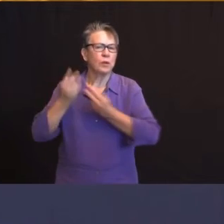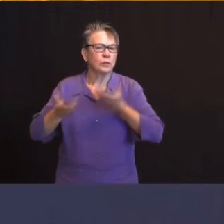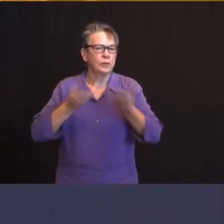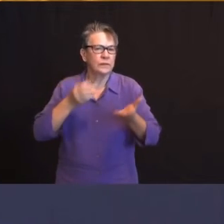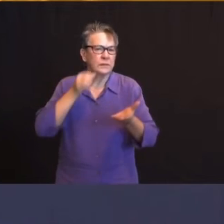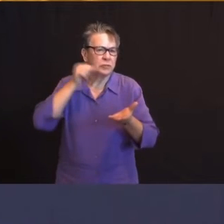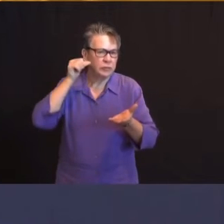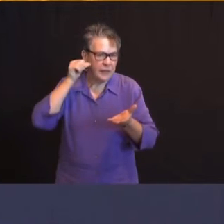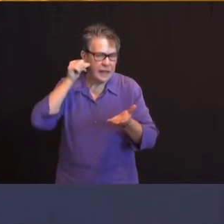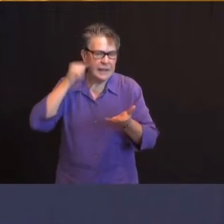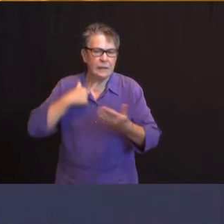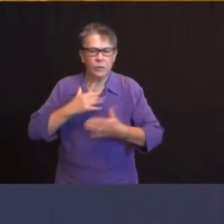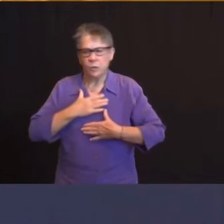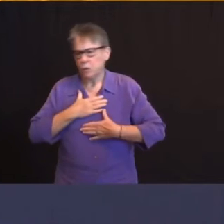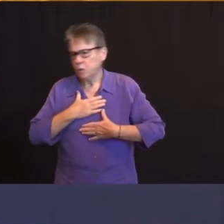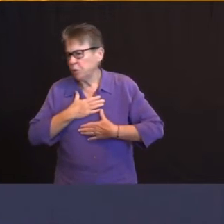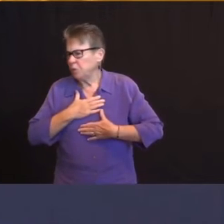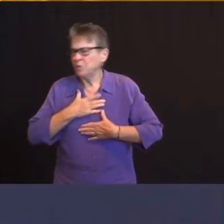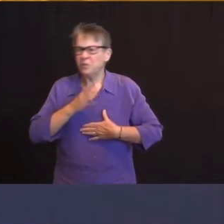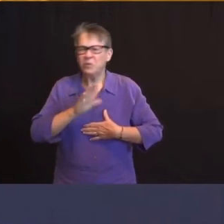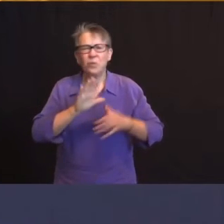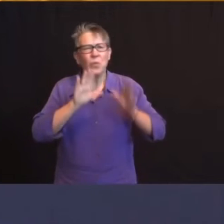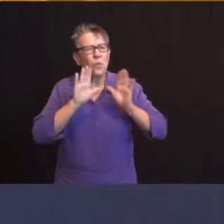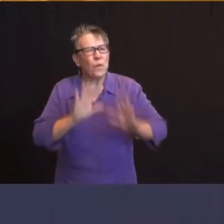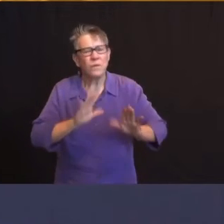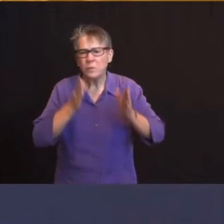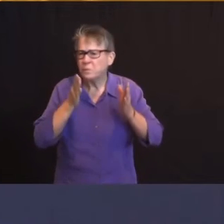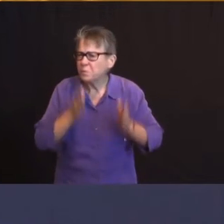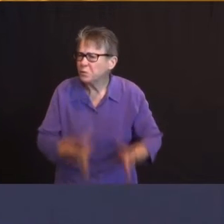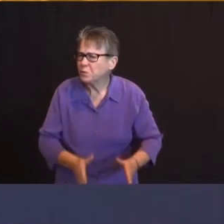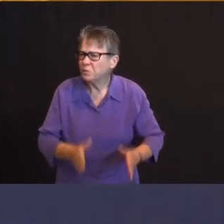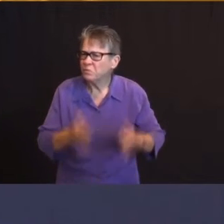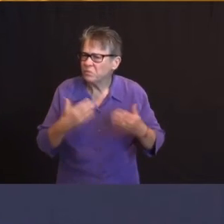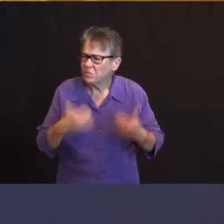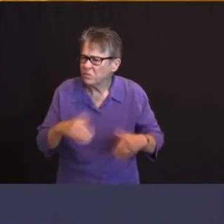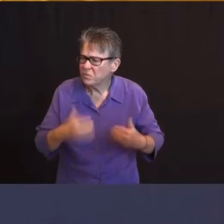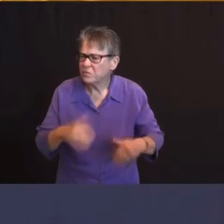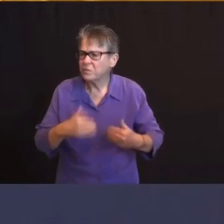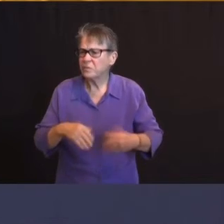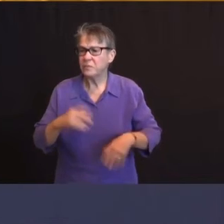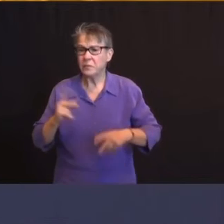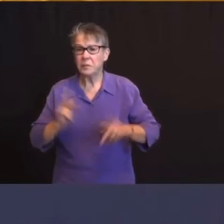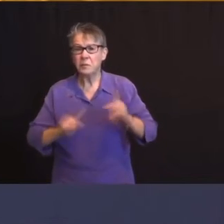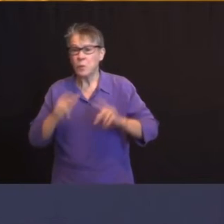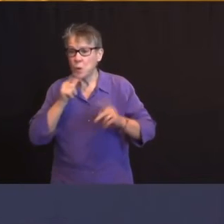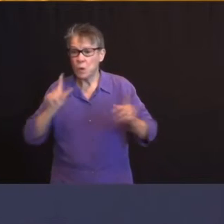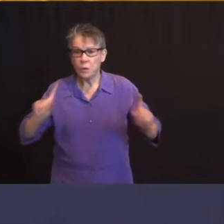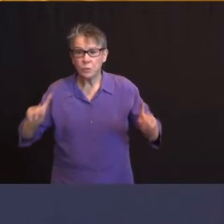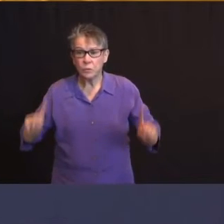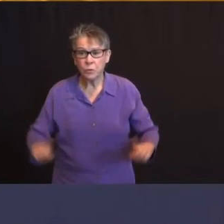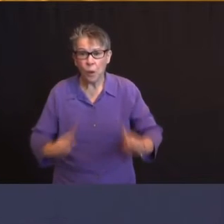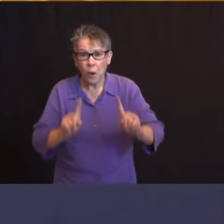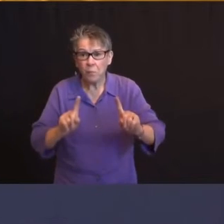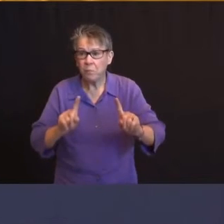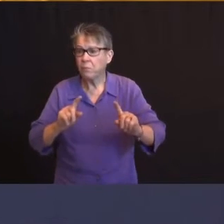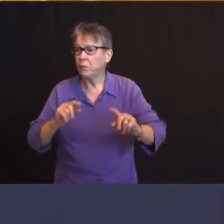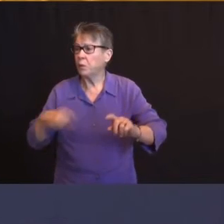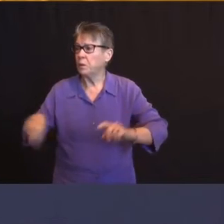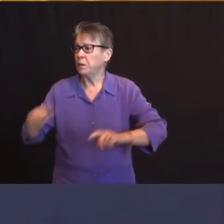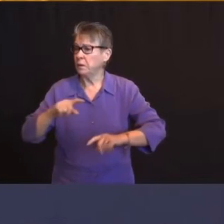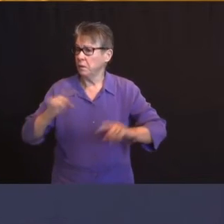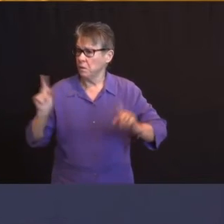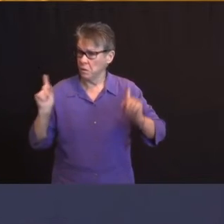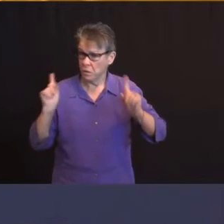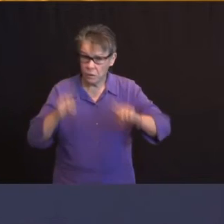being. And each of us, everyone who arrived there yesterday, got one of these masks in his memory and in his honor. So